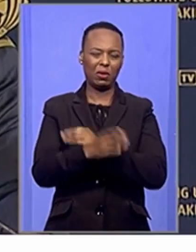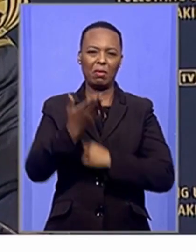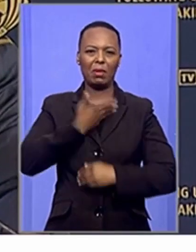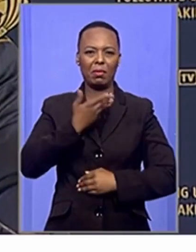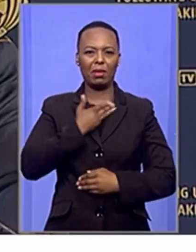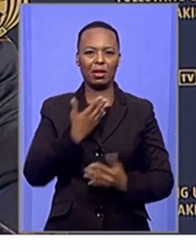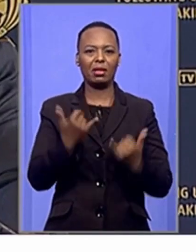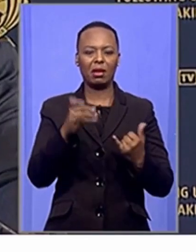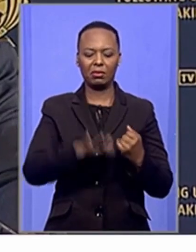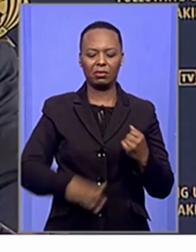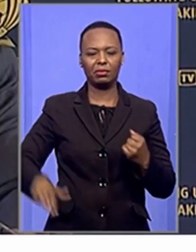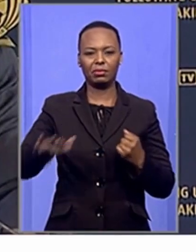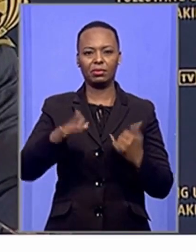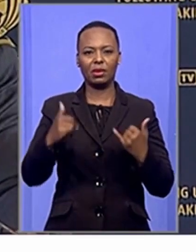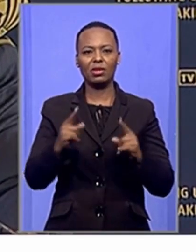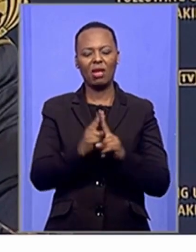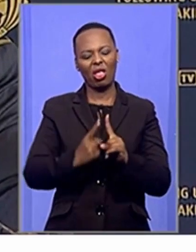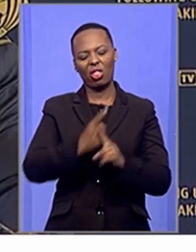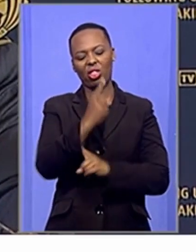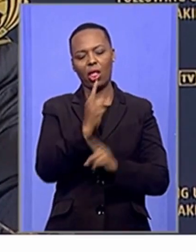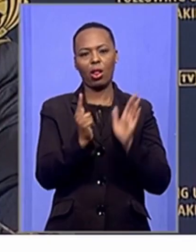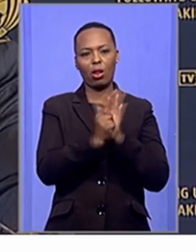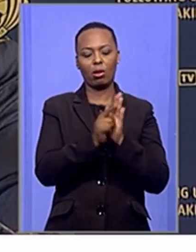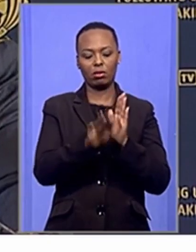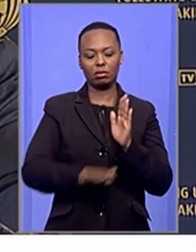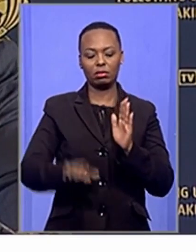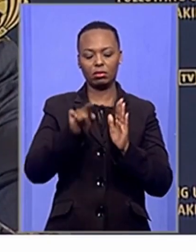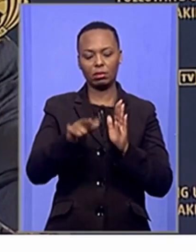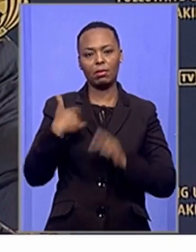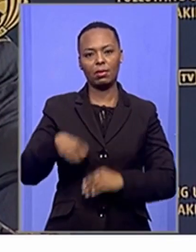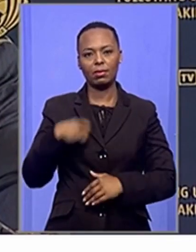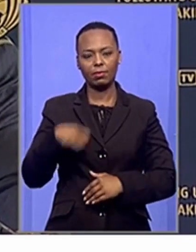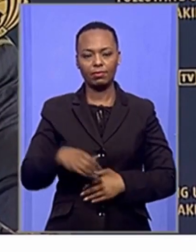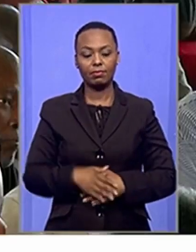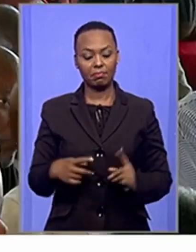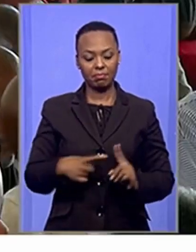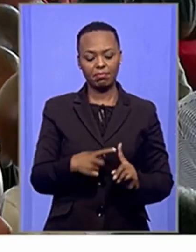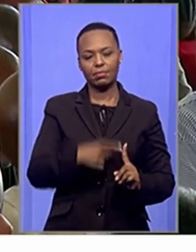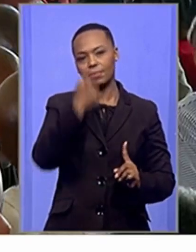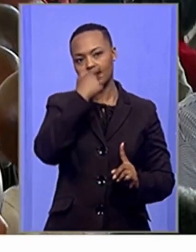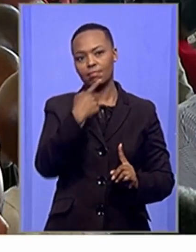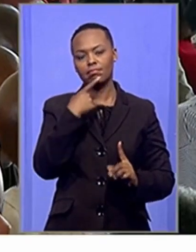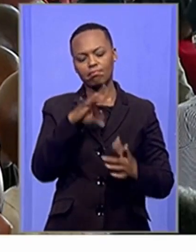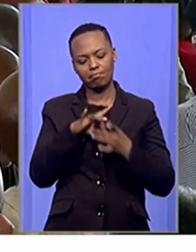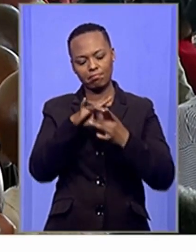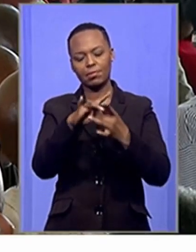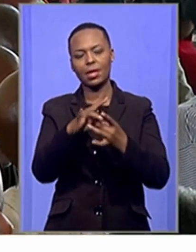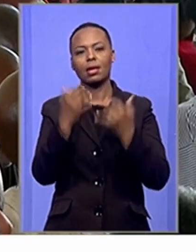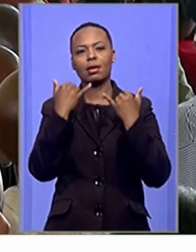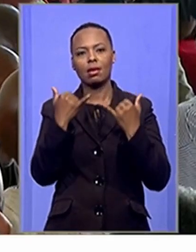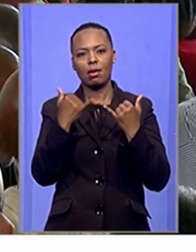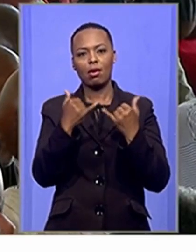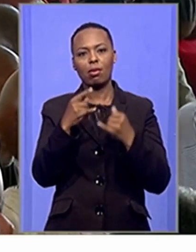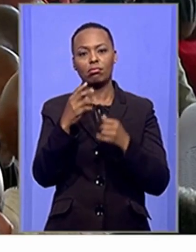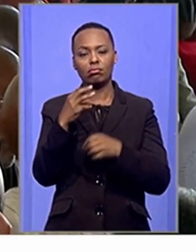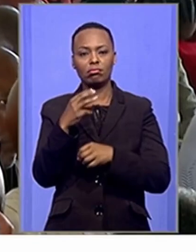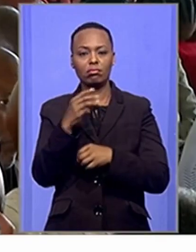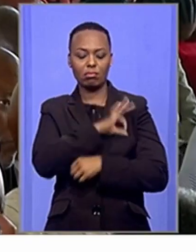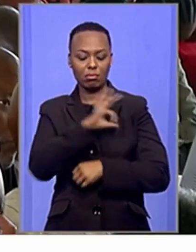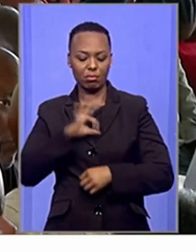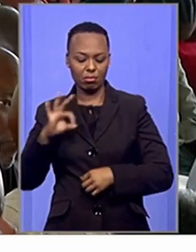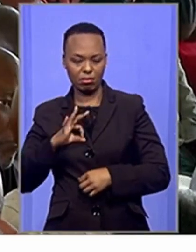ka hare ho phama ha ditlolo tsa molao, Ramaphosa o entse kano ya hore matona a mmuso a tlilo kgutlela masepaleng ona wa